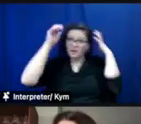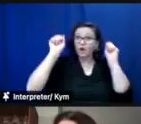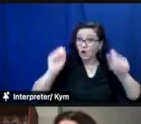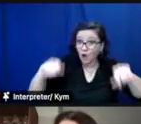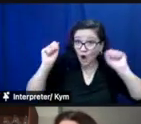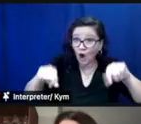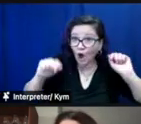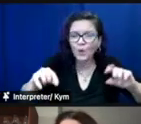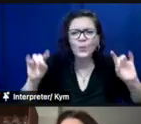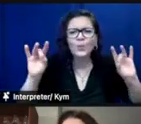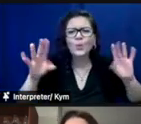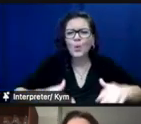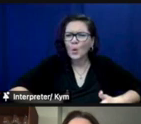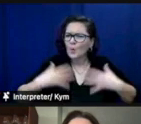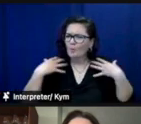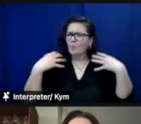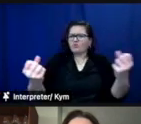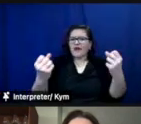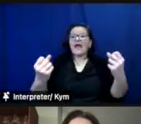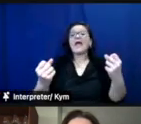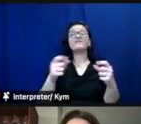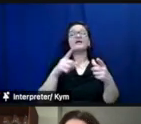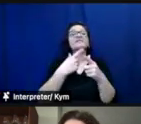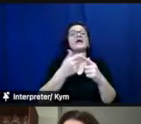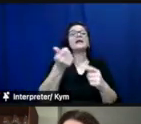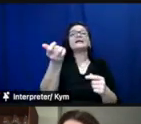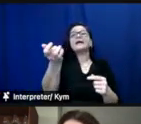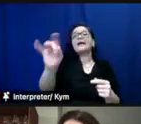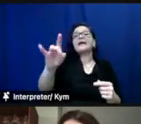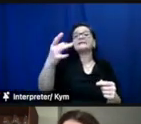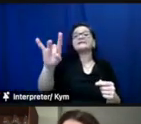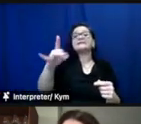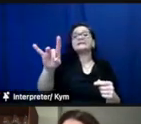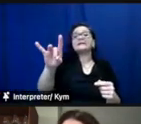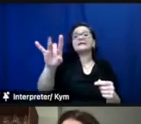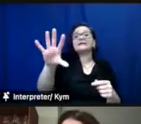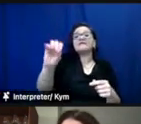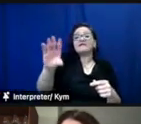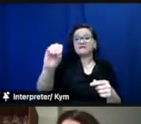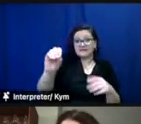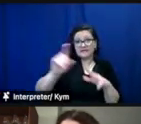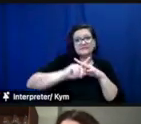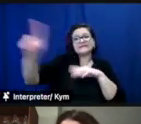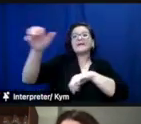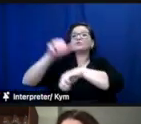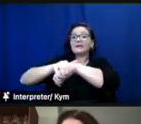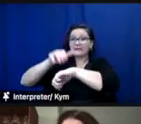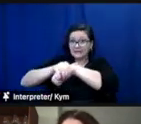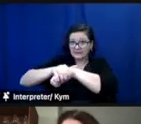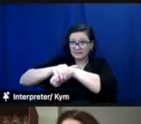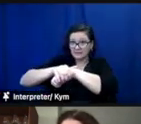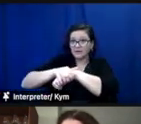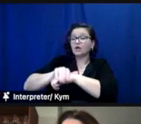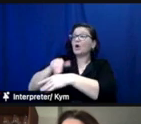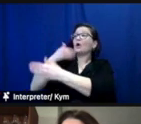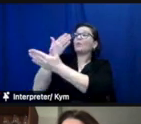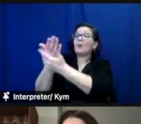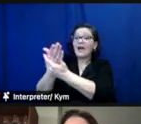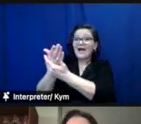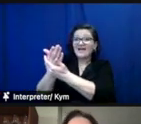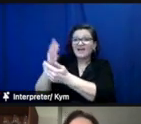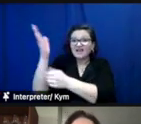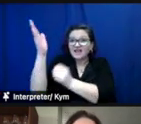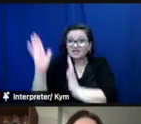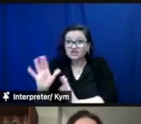he migrated then to England in 1850 to escape the Fugitive Slave Act. And there he was a lecturer. He was also a magician and